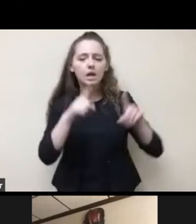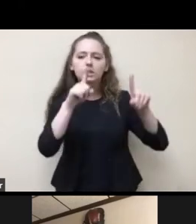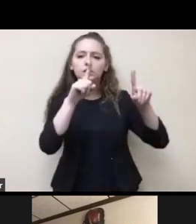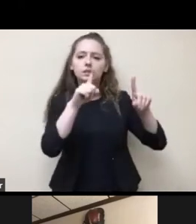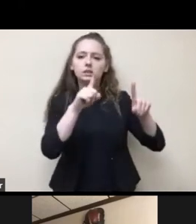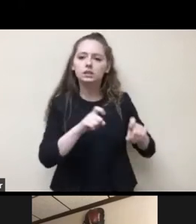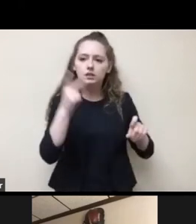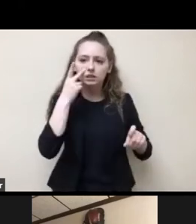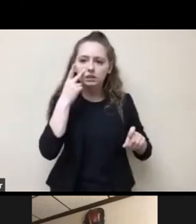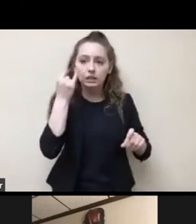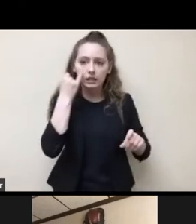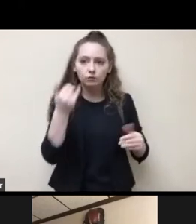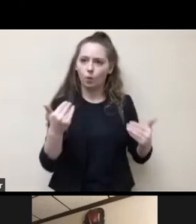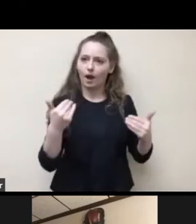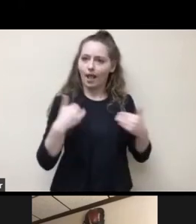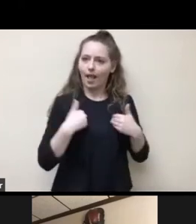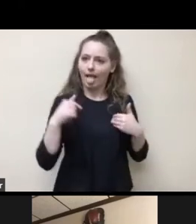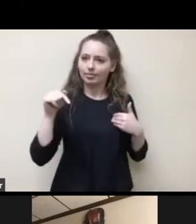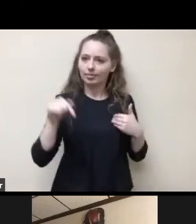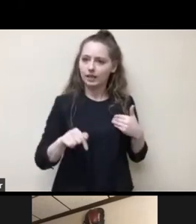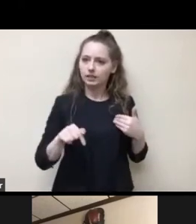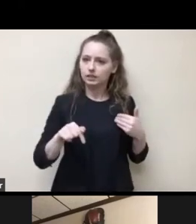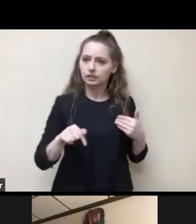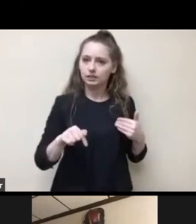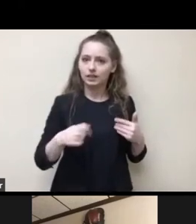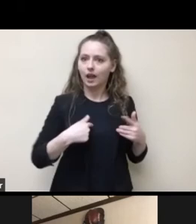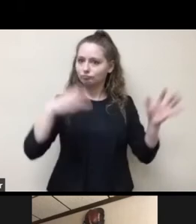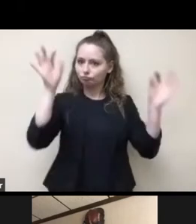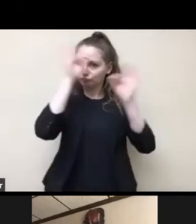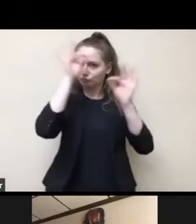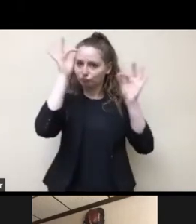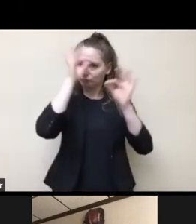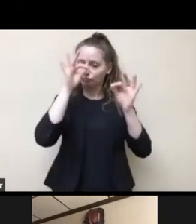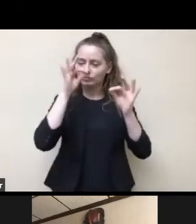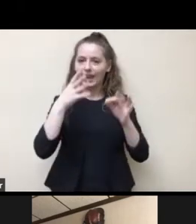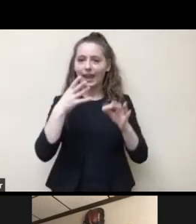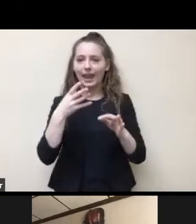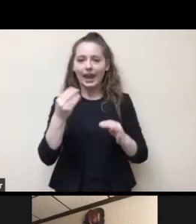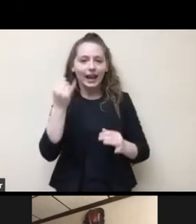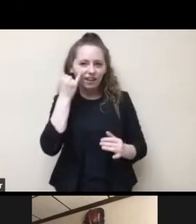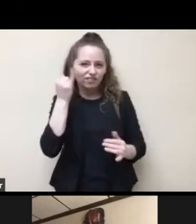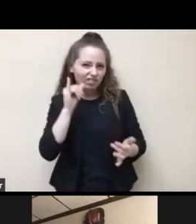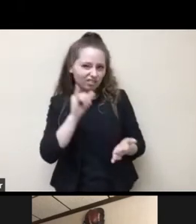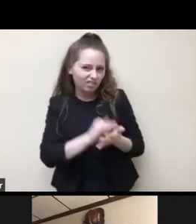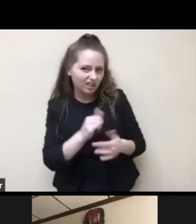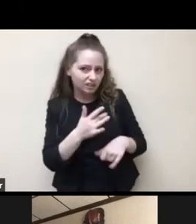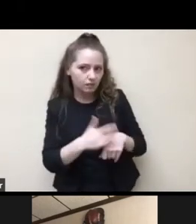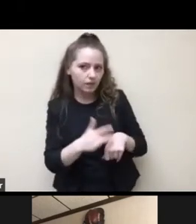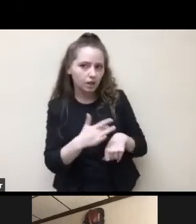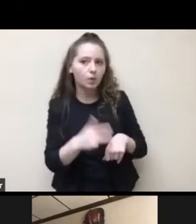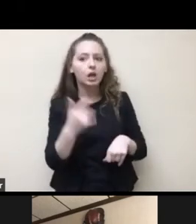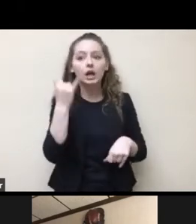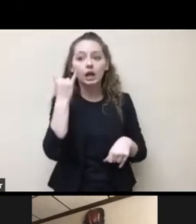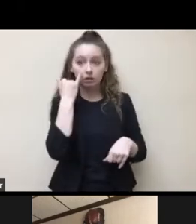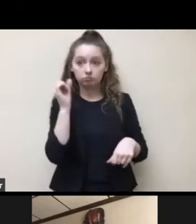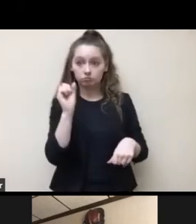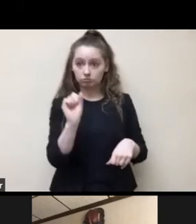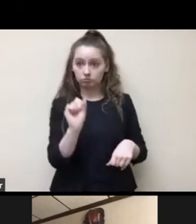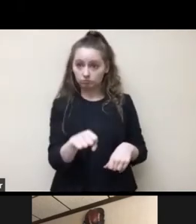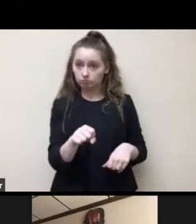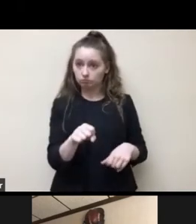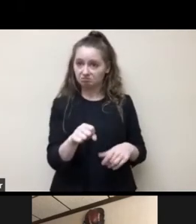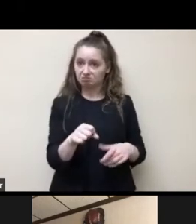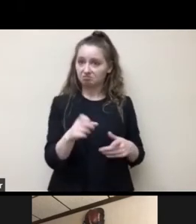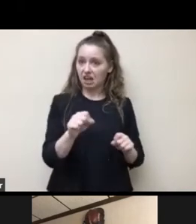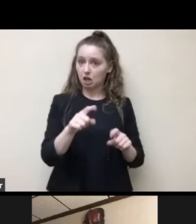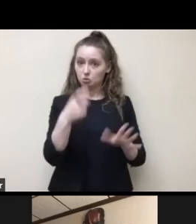if you've had this and not known it. And if that's available, and if so, is there a way to tell that if you've had it,